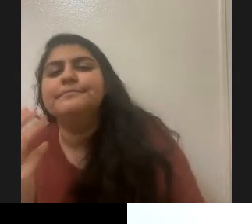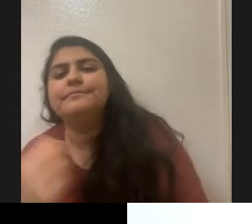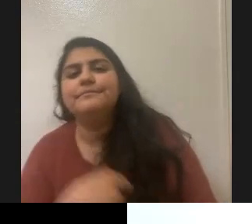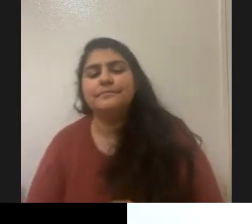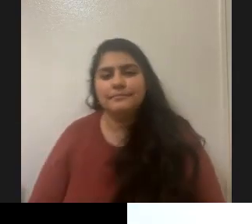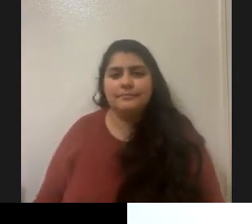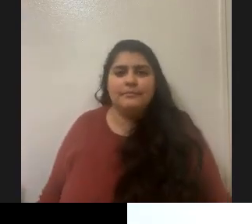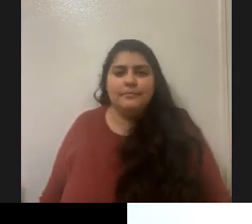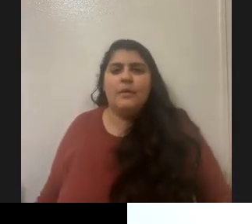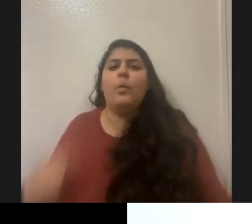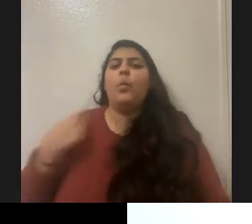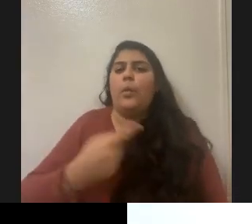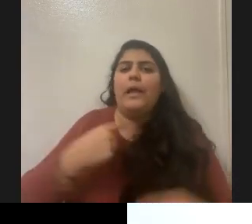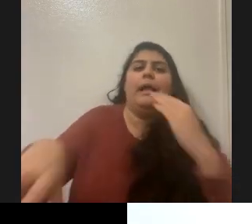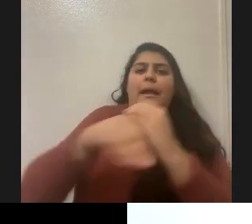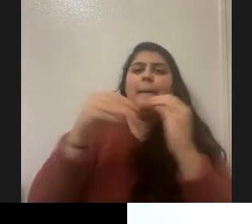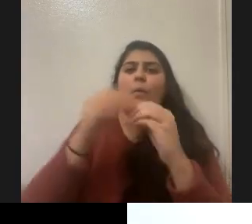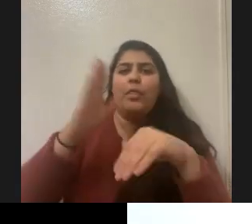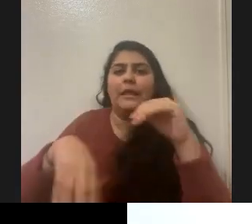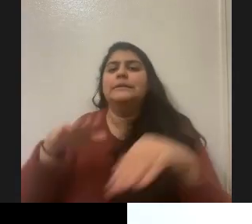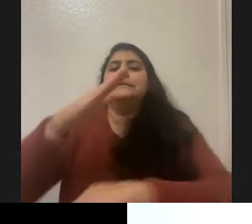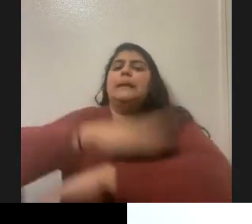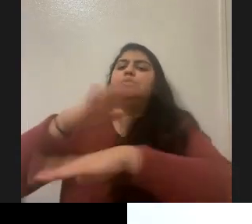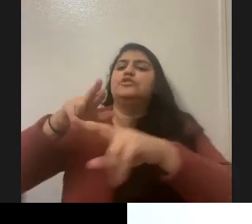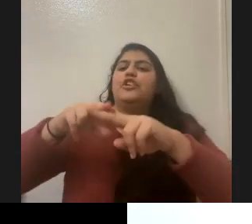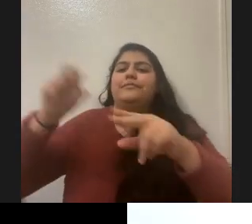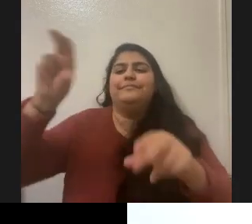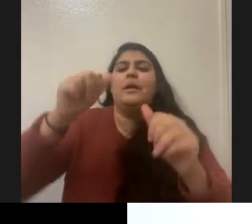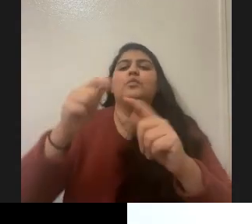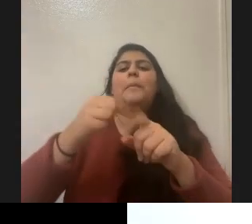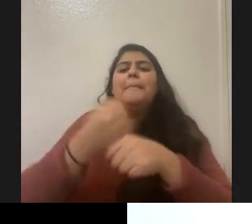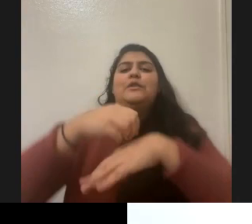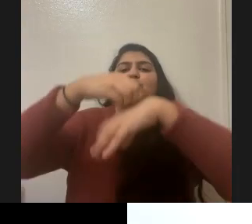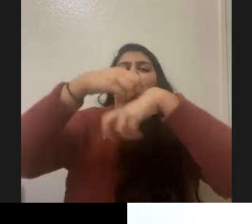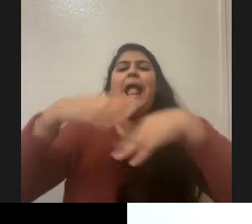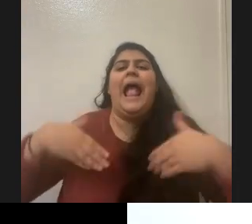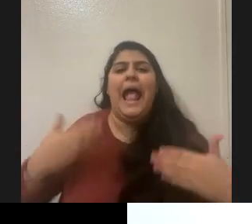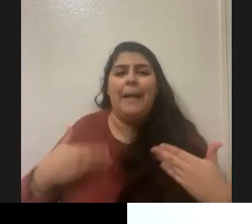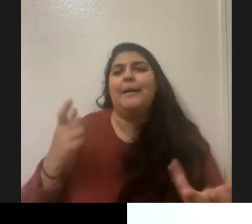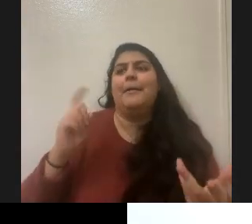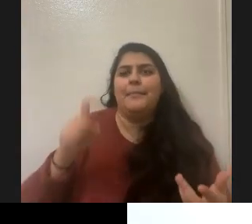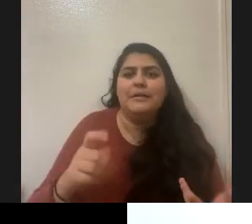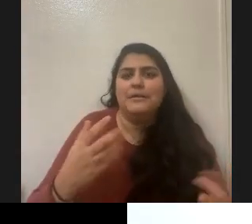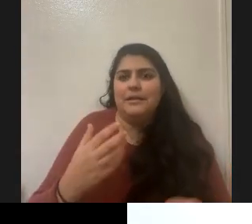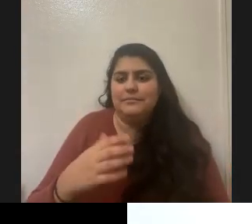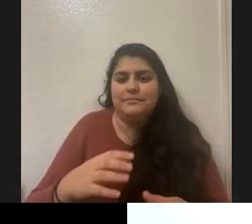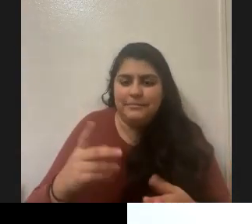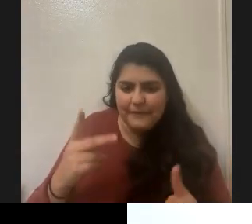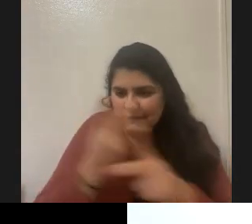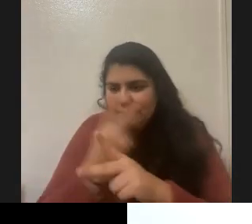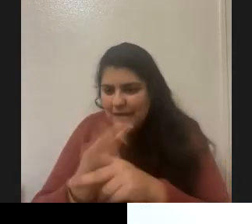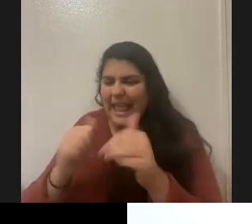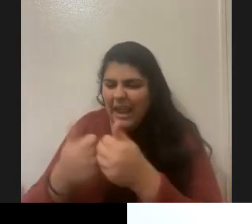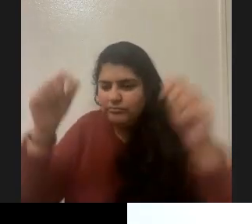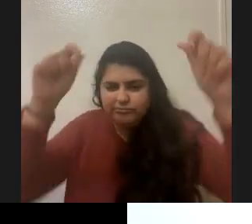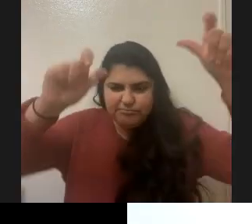We had to add more than just table salt to make our squid happy, for example. It was a whole proprietary Oh, that's combination of cute. stuff that